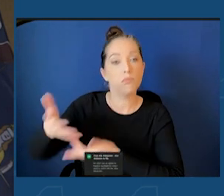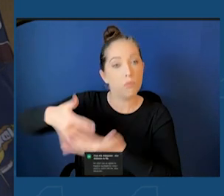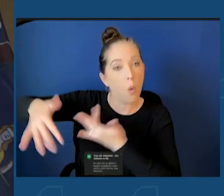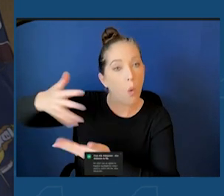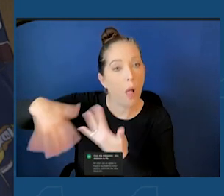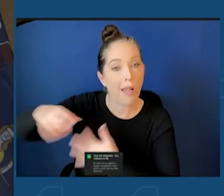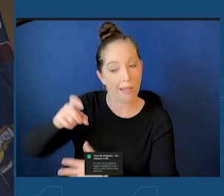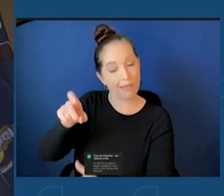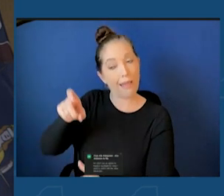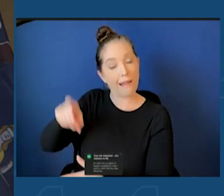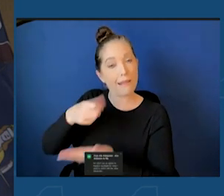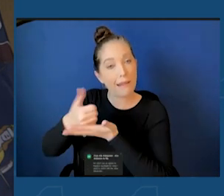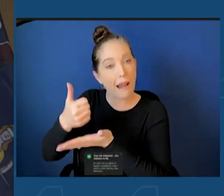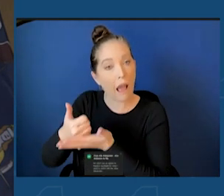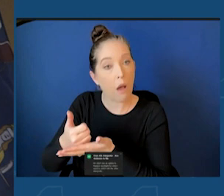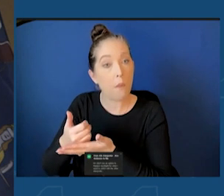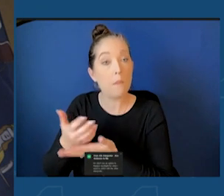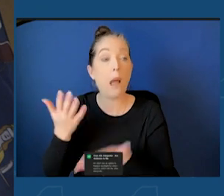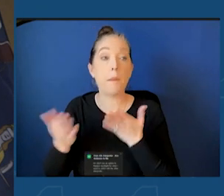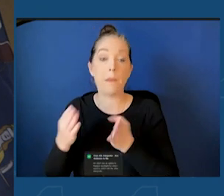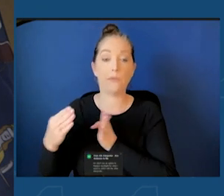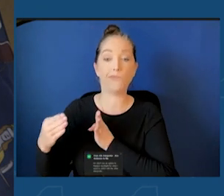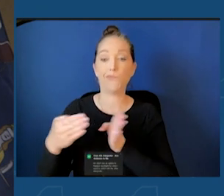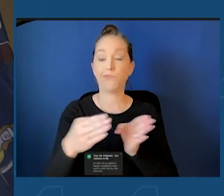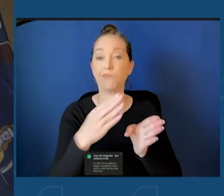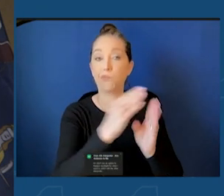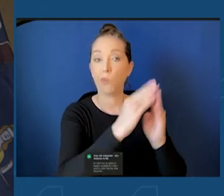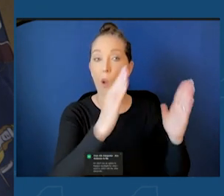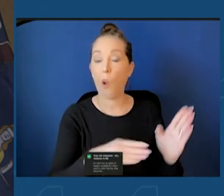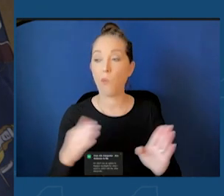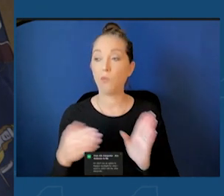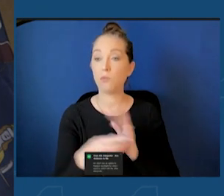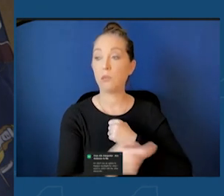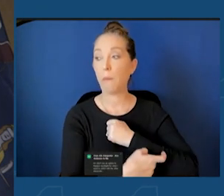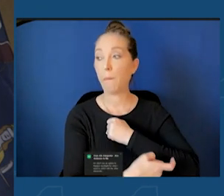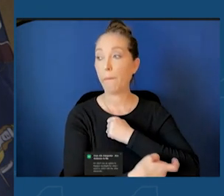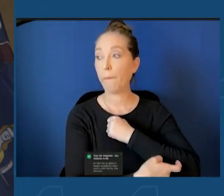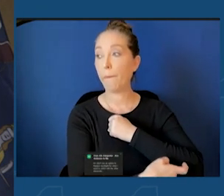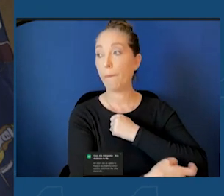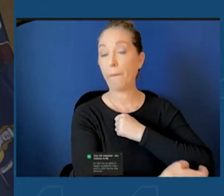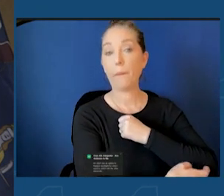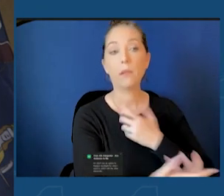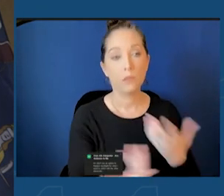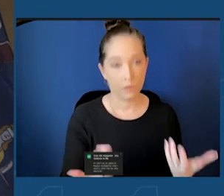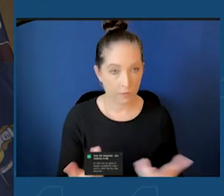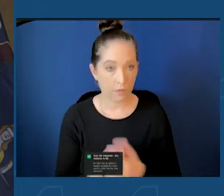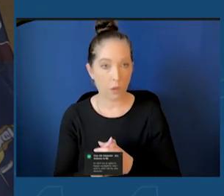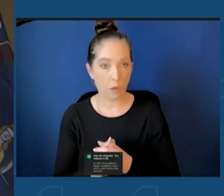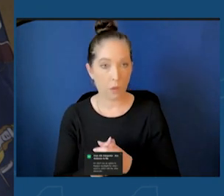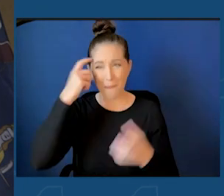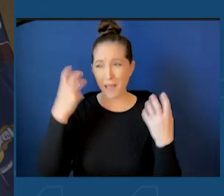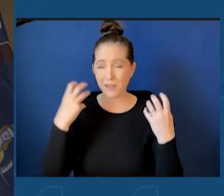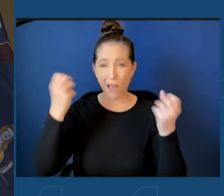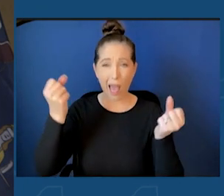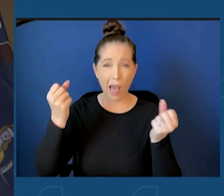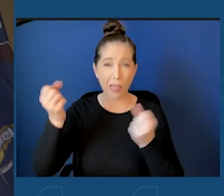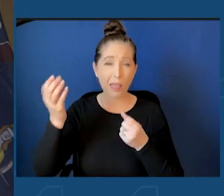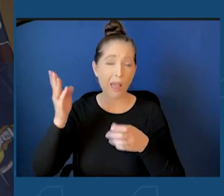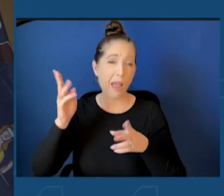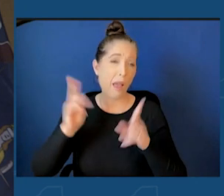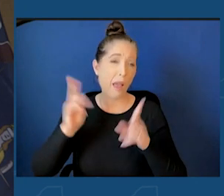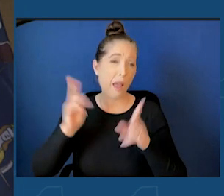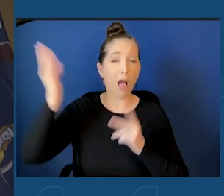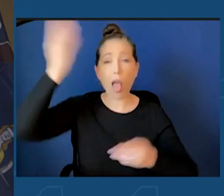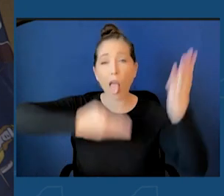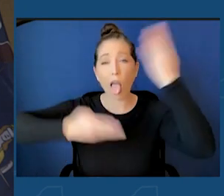temptations of the street may be there on the way home. So we talked about mental health. It's been overlooked for a long time. This is not a new phenomenon. No one ever talked about